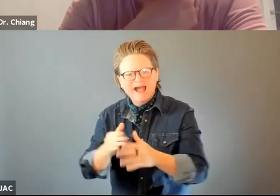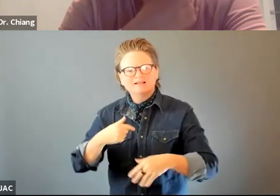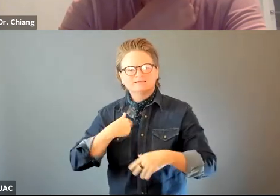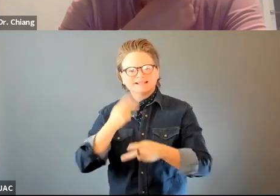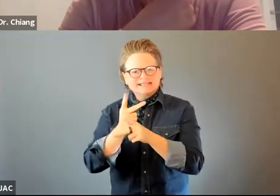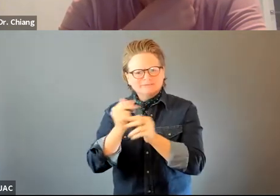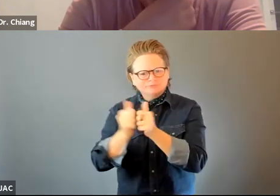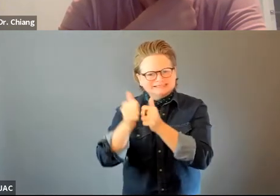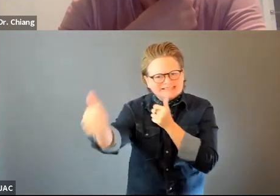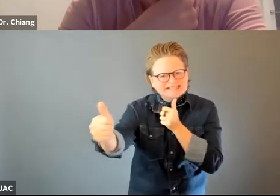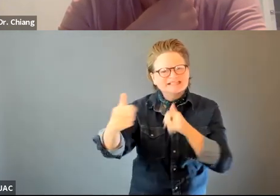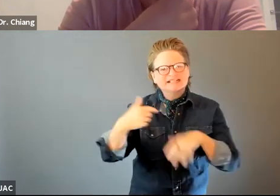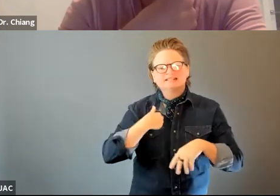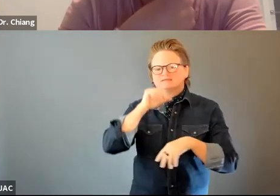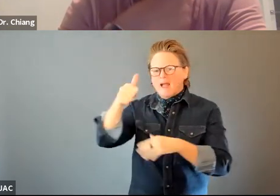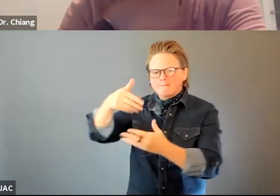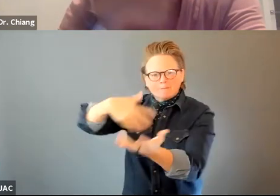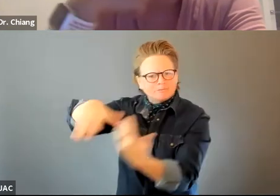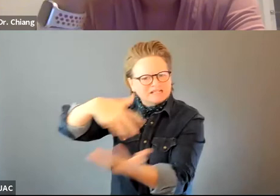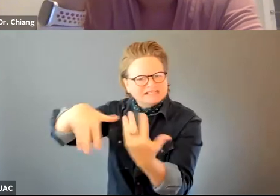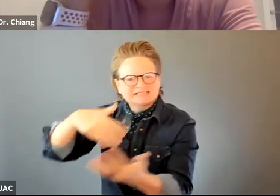with my mask wearing and my hand washing and